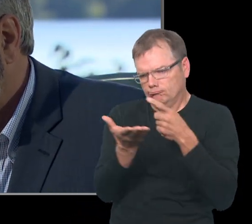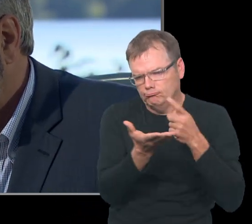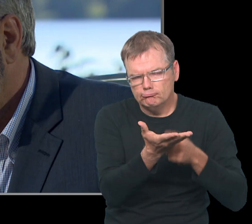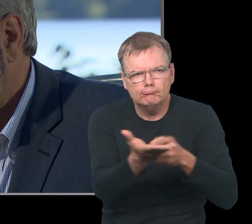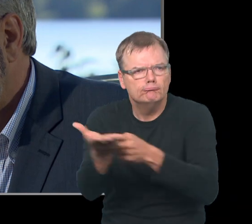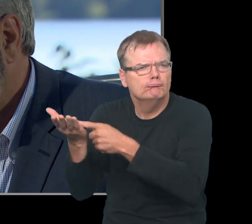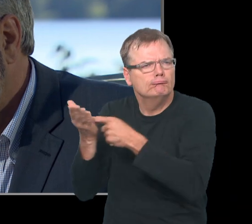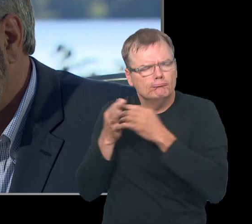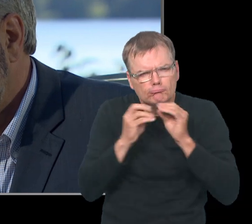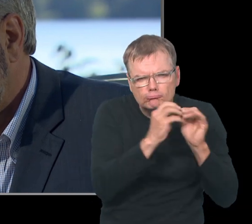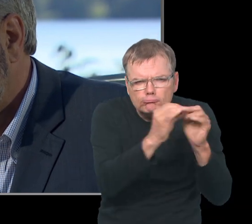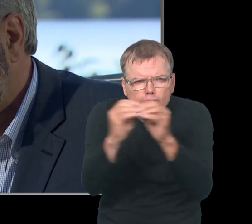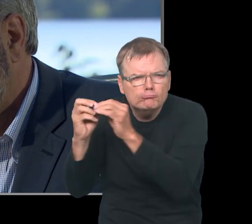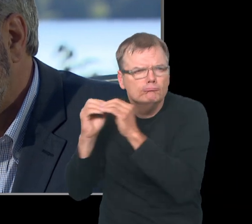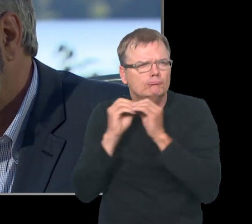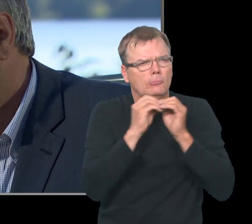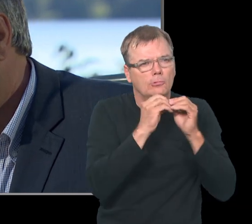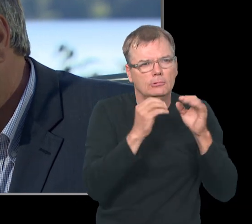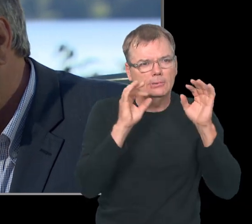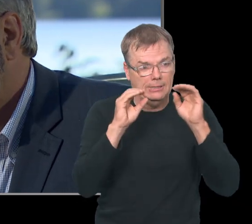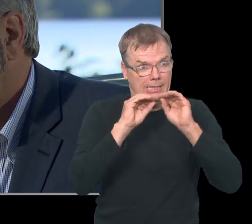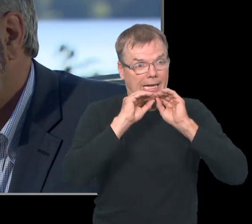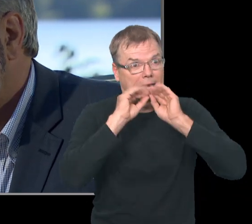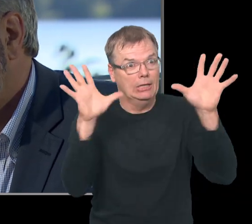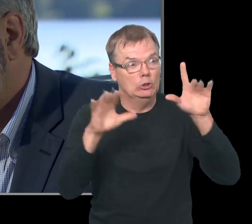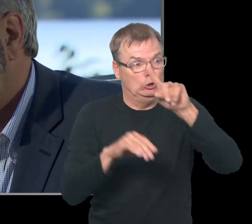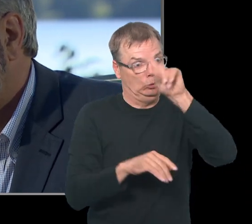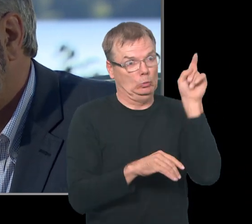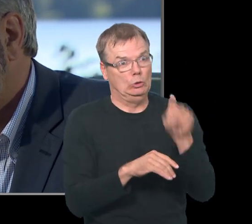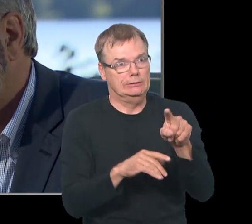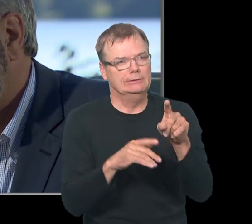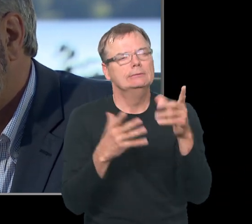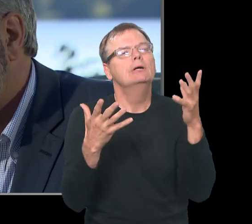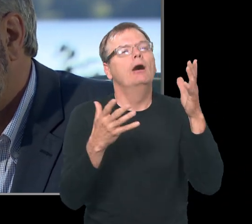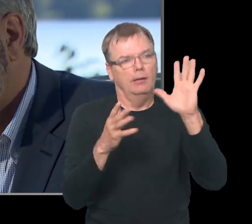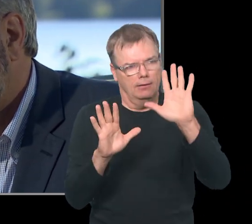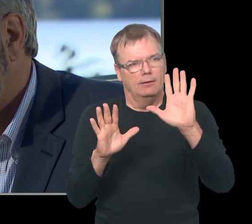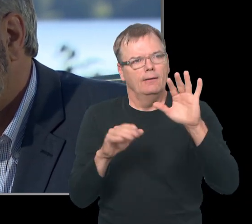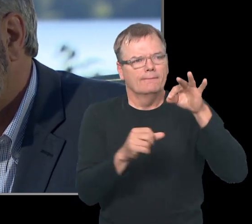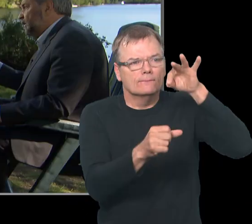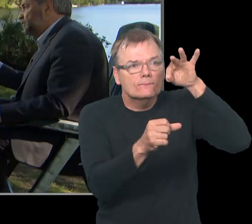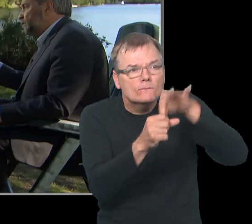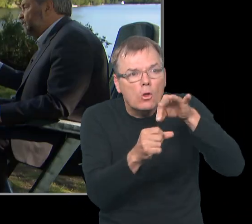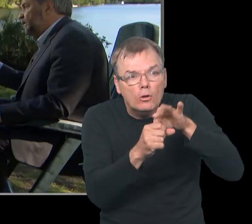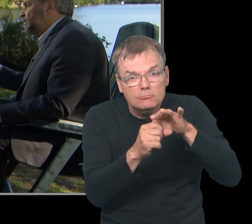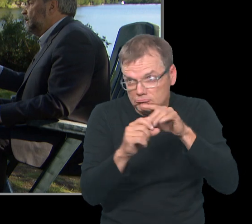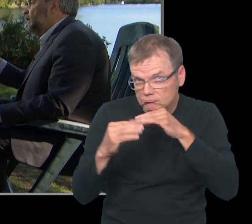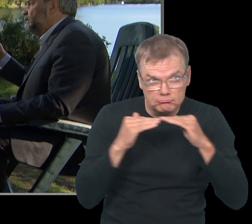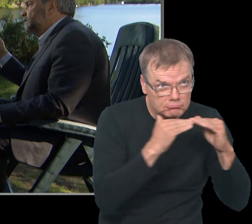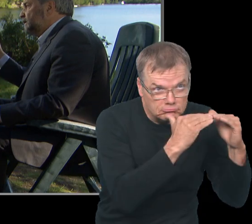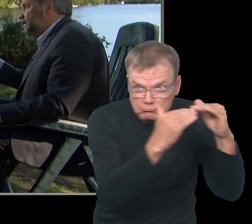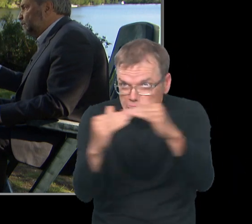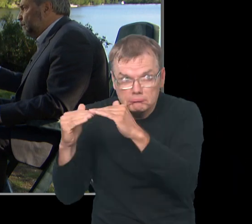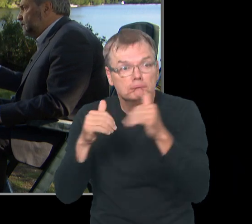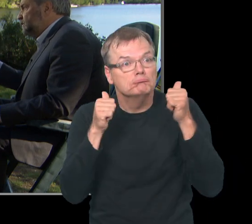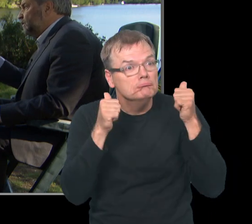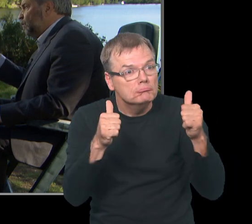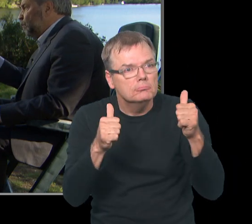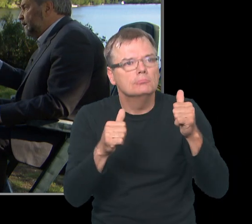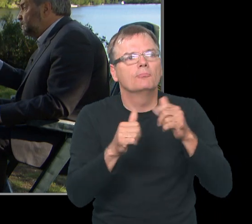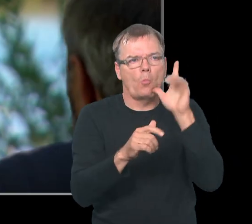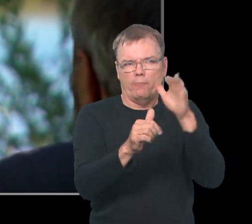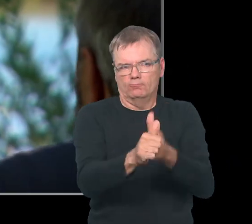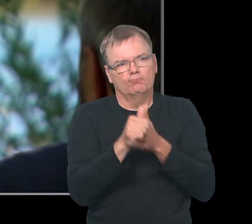clear voting conditions and everybody's played by the same rules, we're going to say the same thing that the British Parliament said in the case of the Scottish referendum. The side that